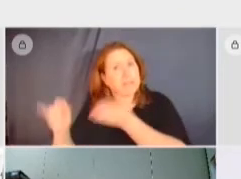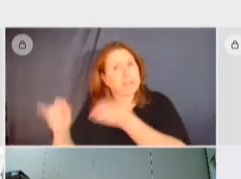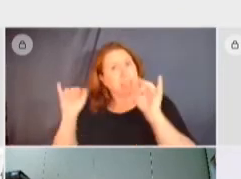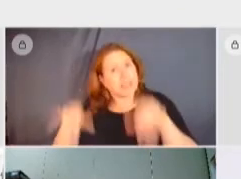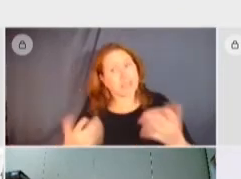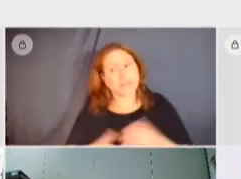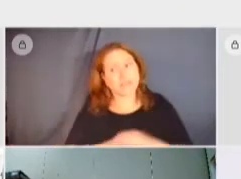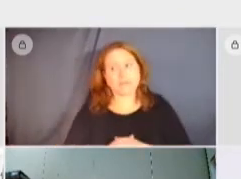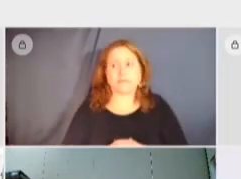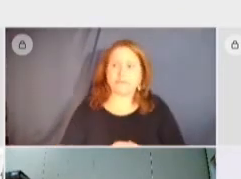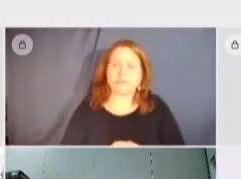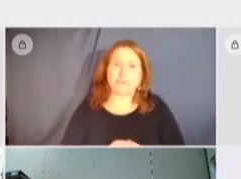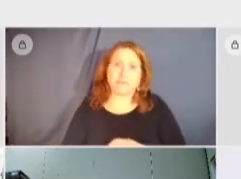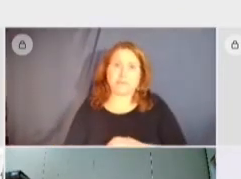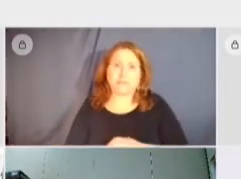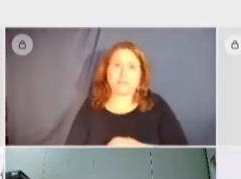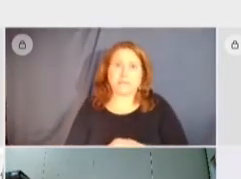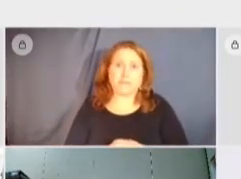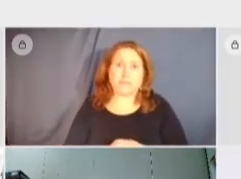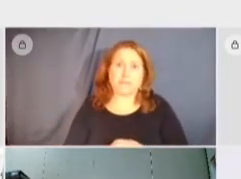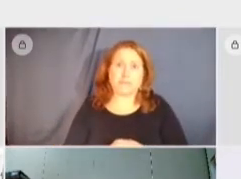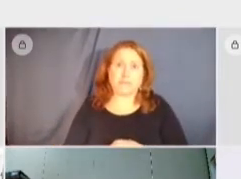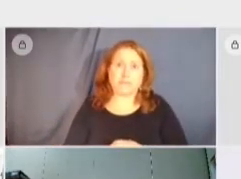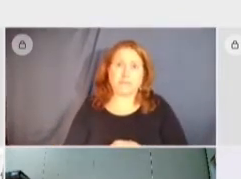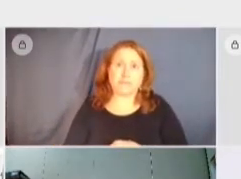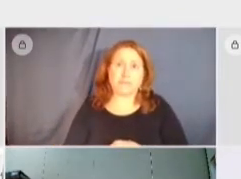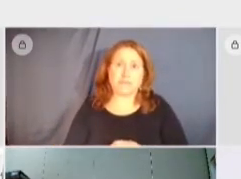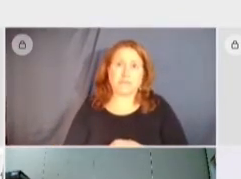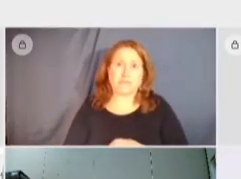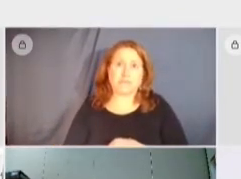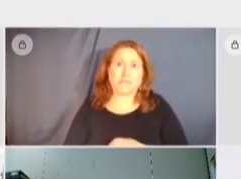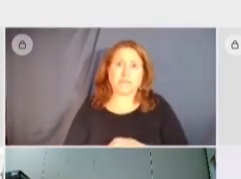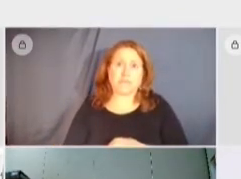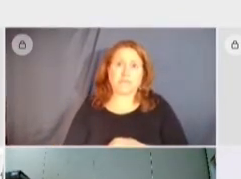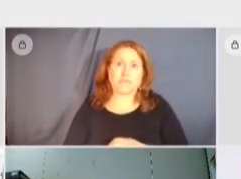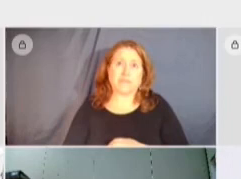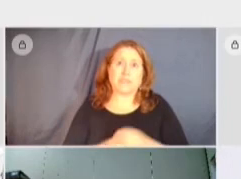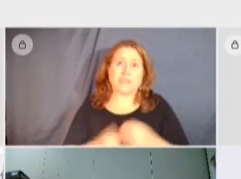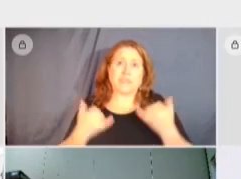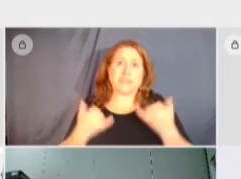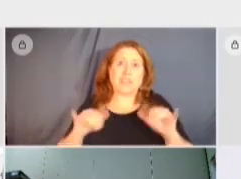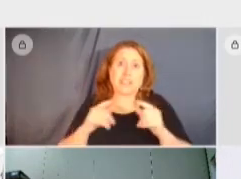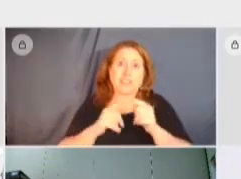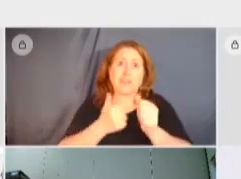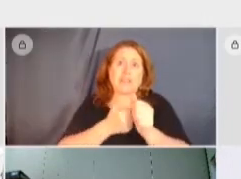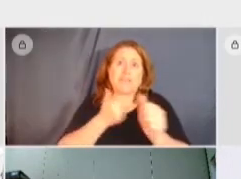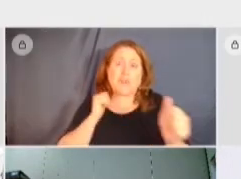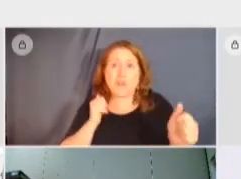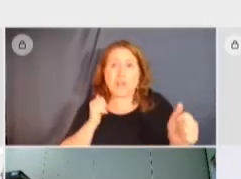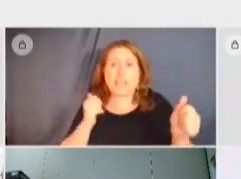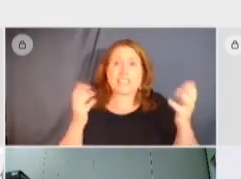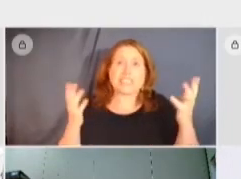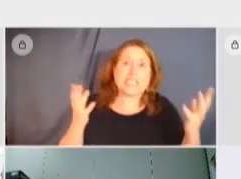litigation when I can. And I don't want to win the battle and lose the war.